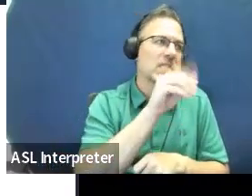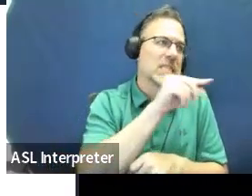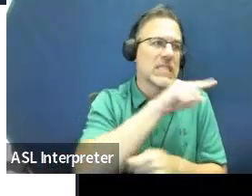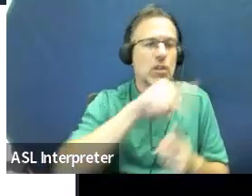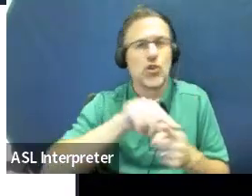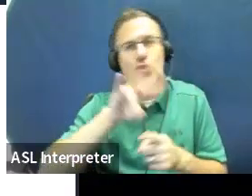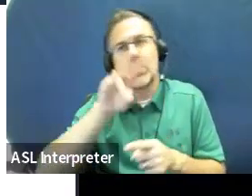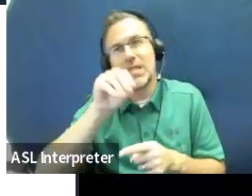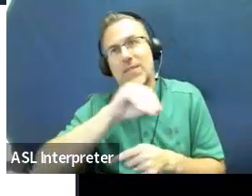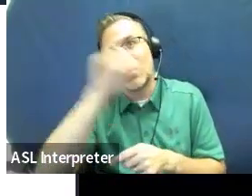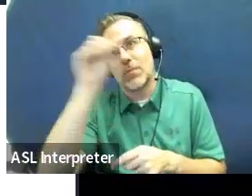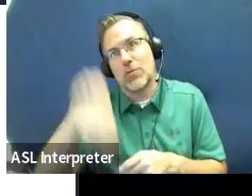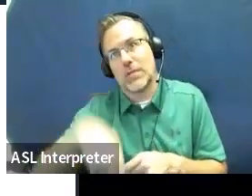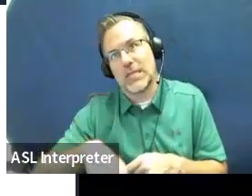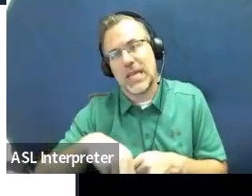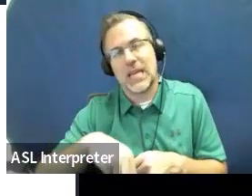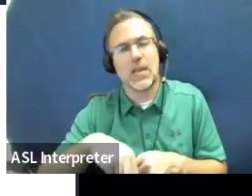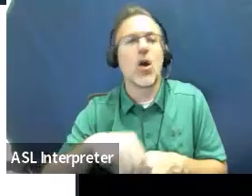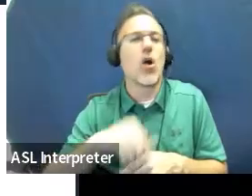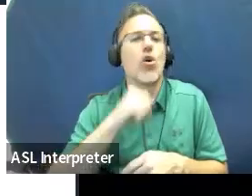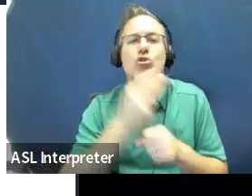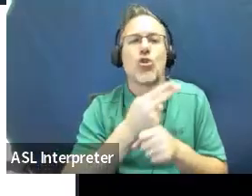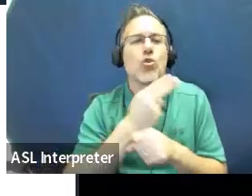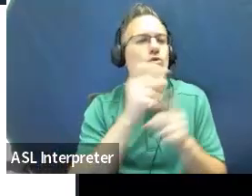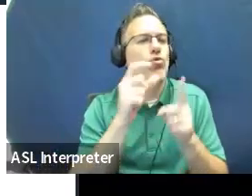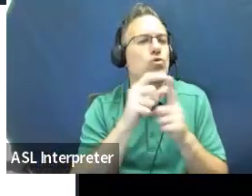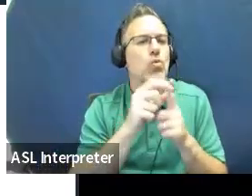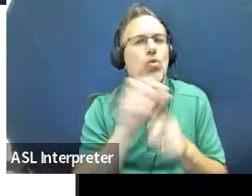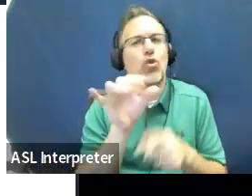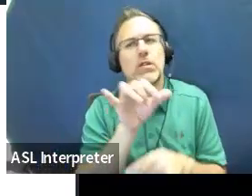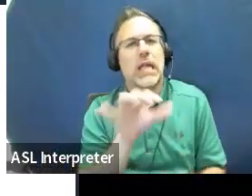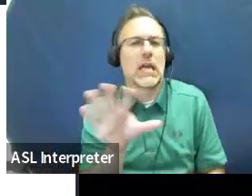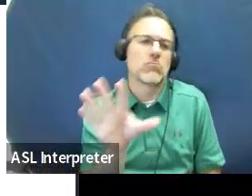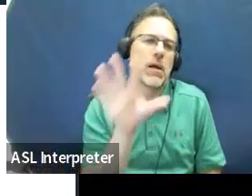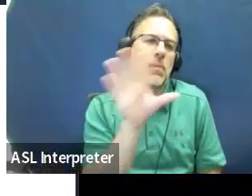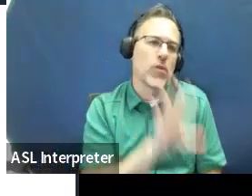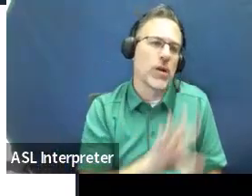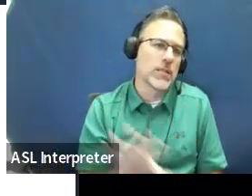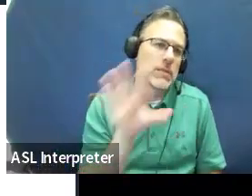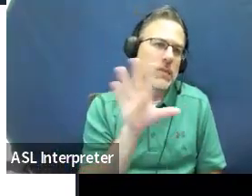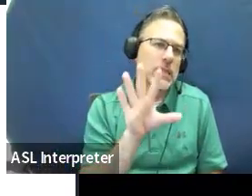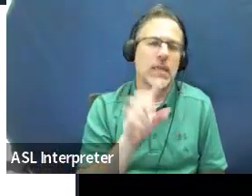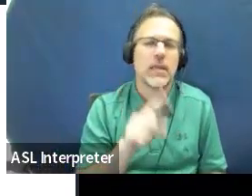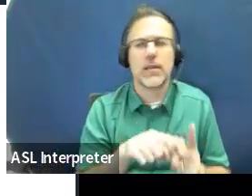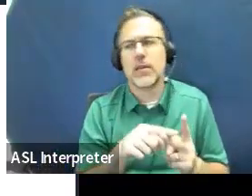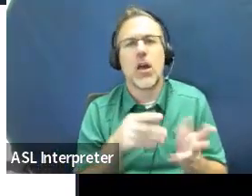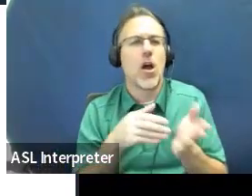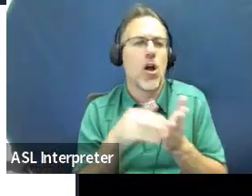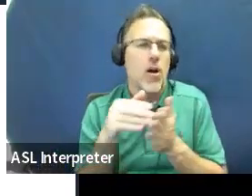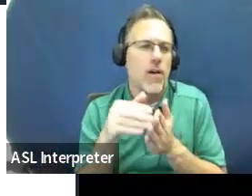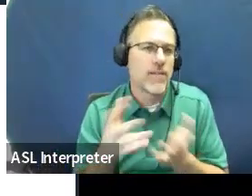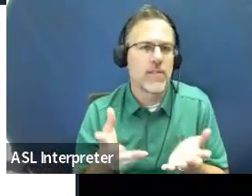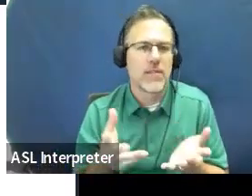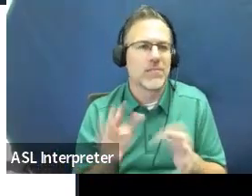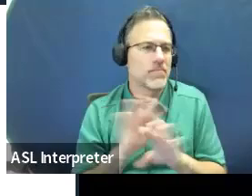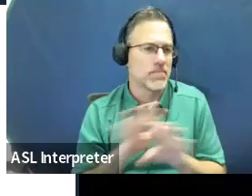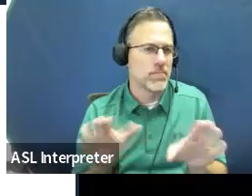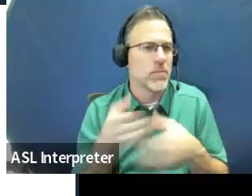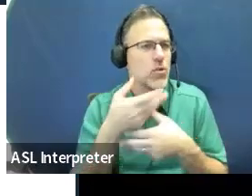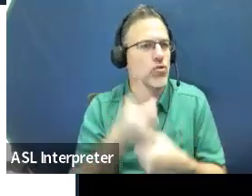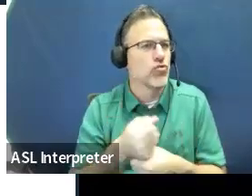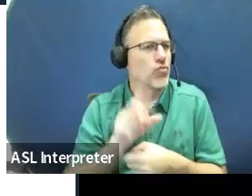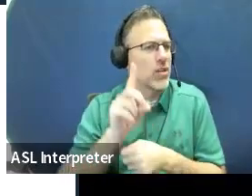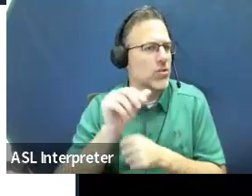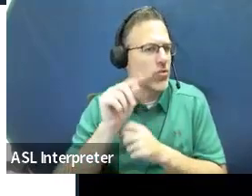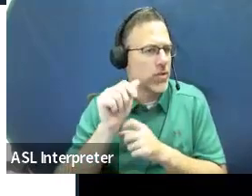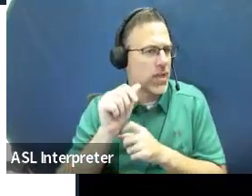any subjective words like approximately, often, things like that. Trust your data, even if you just have